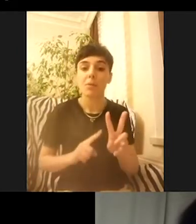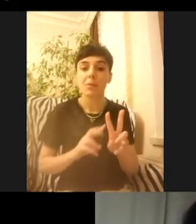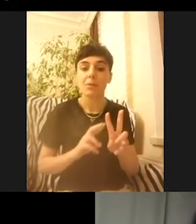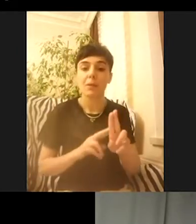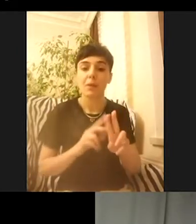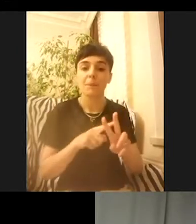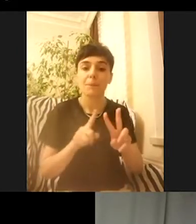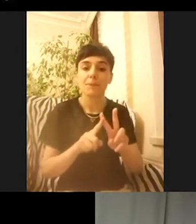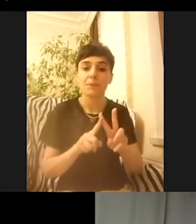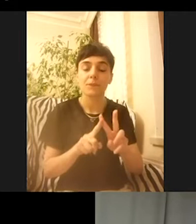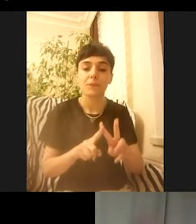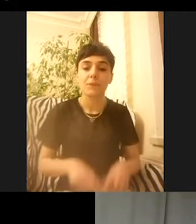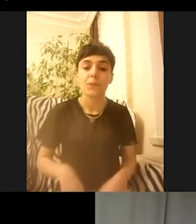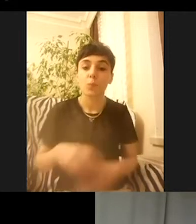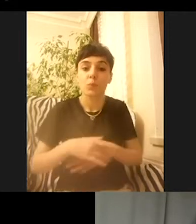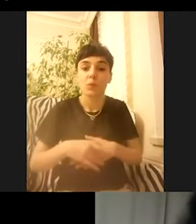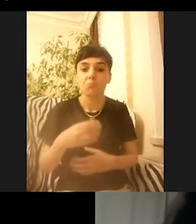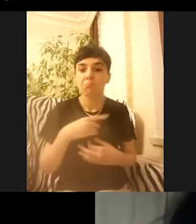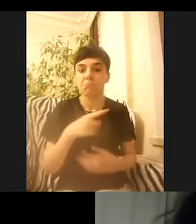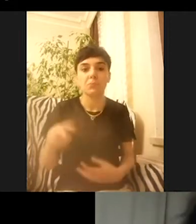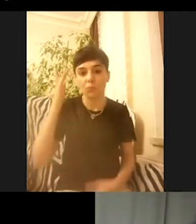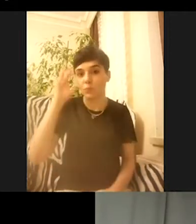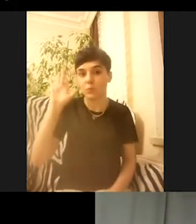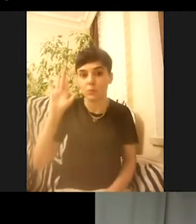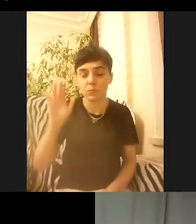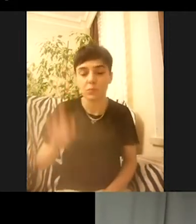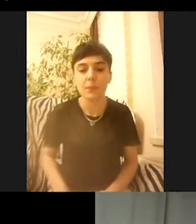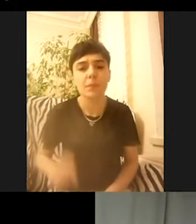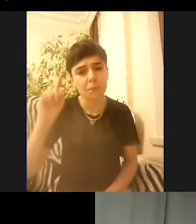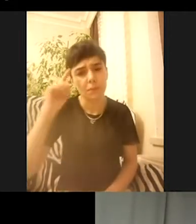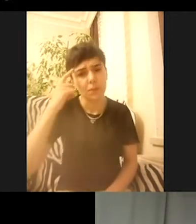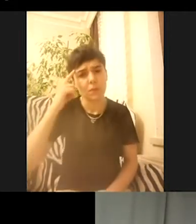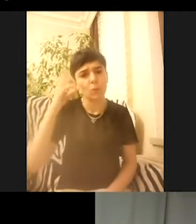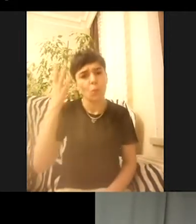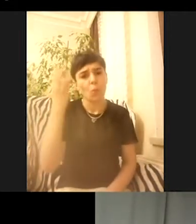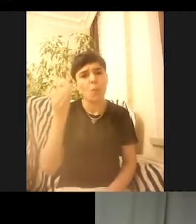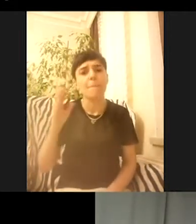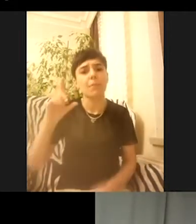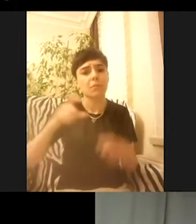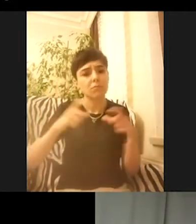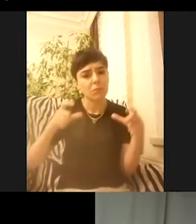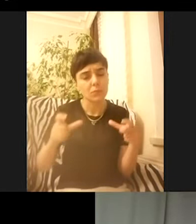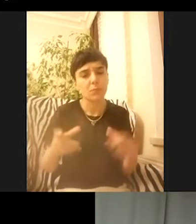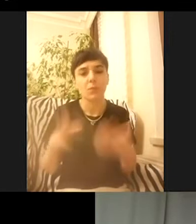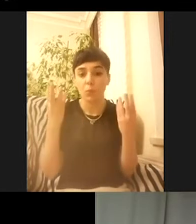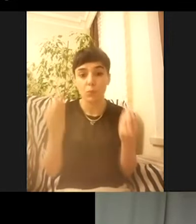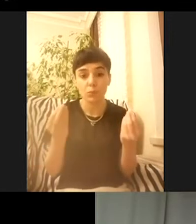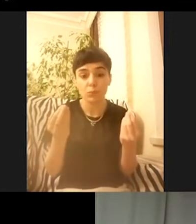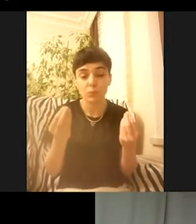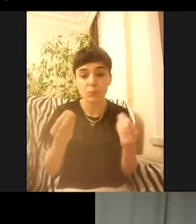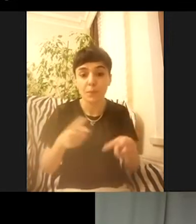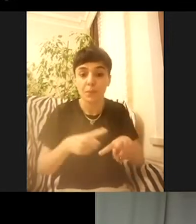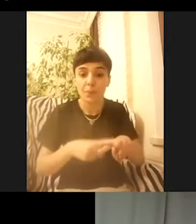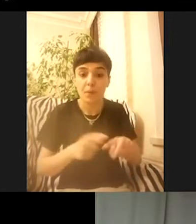police boiled a wall of flesh, they were carried out as a requirements of European Union harmonization process and